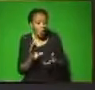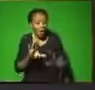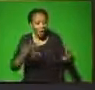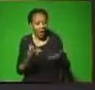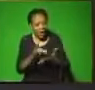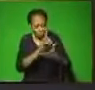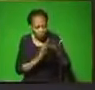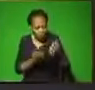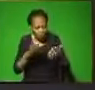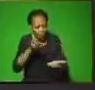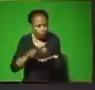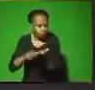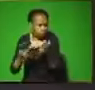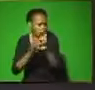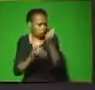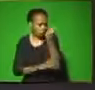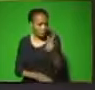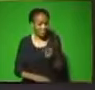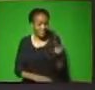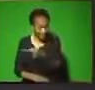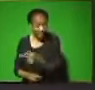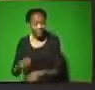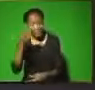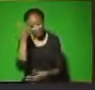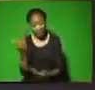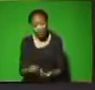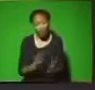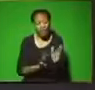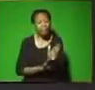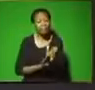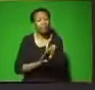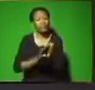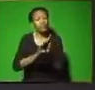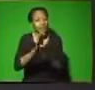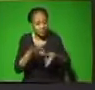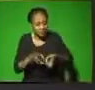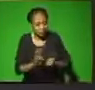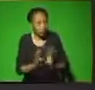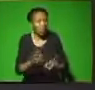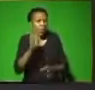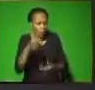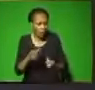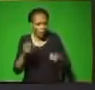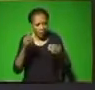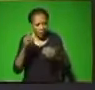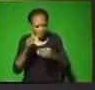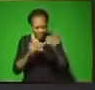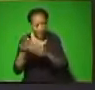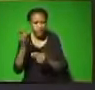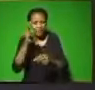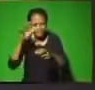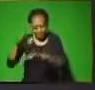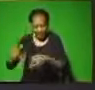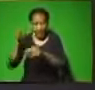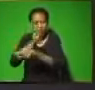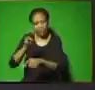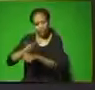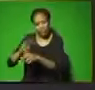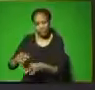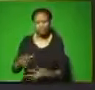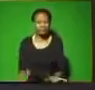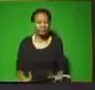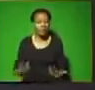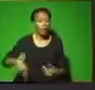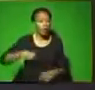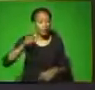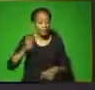ideological arsenal. They don't see that the Progressive Caucus is the best development in strengthening parliamentary oversight. We must state